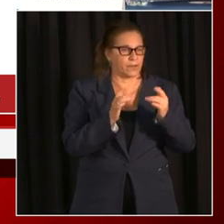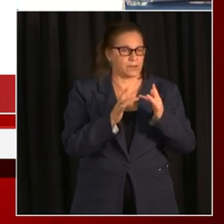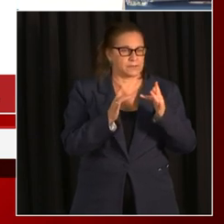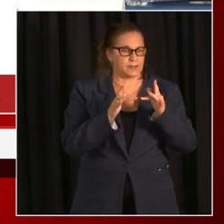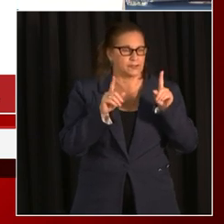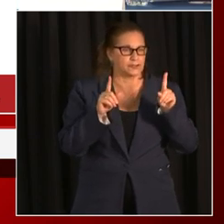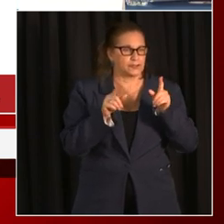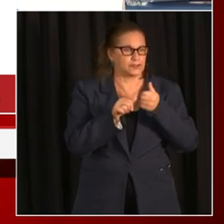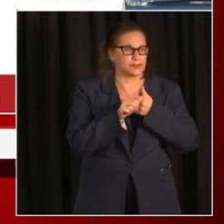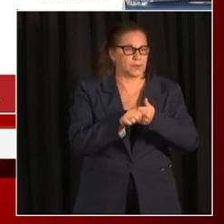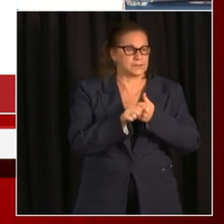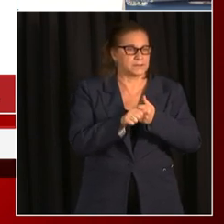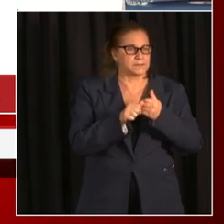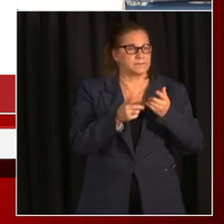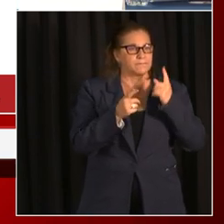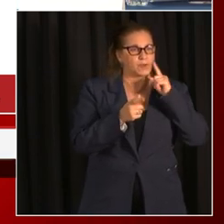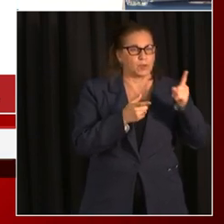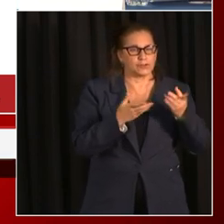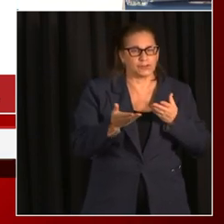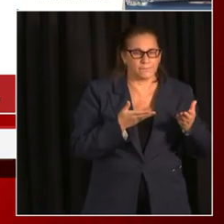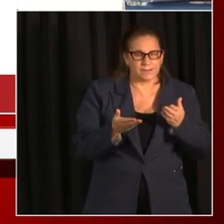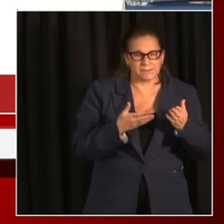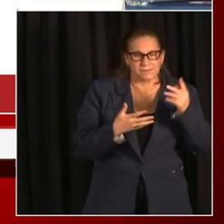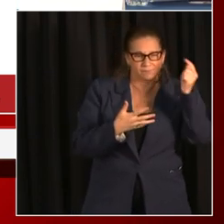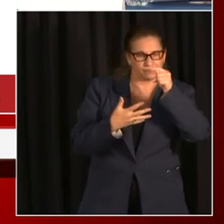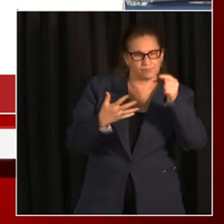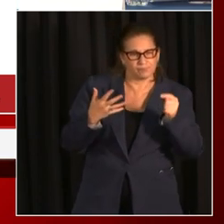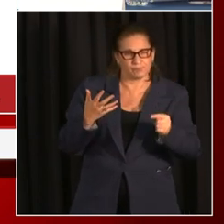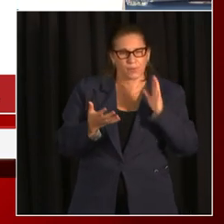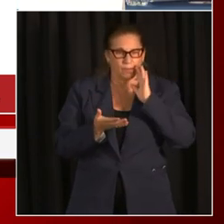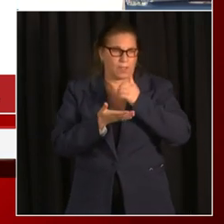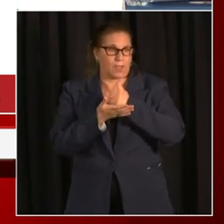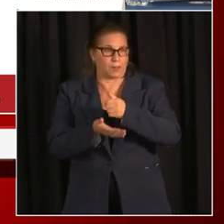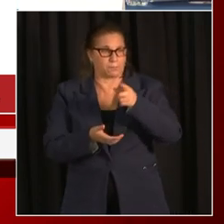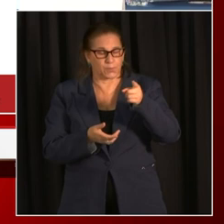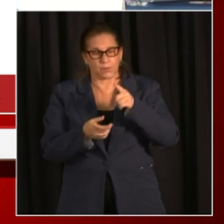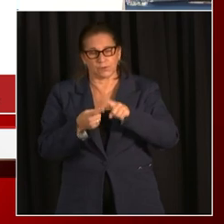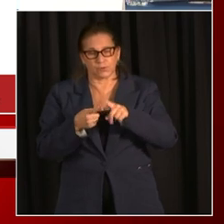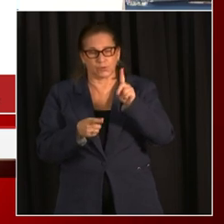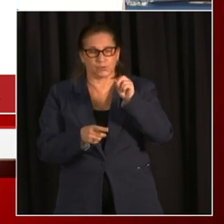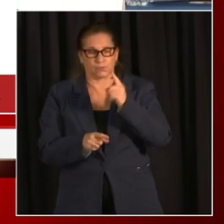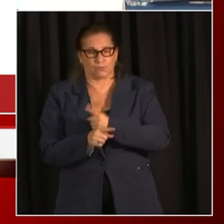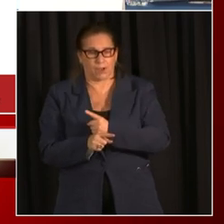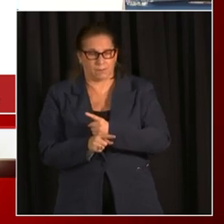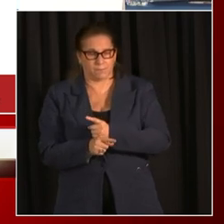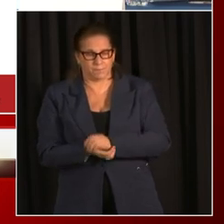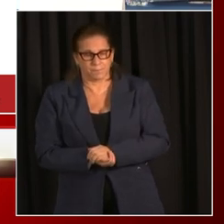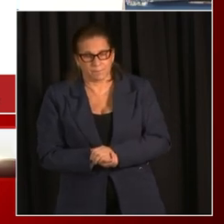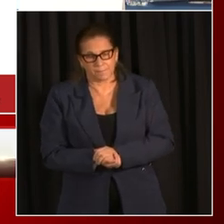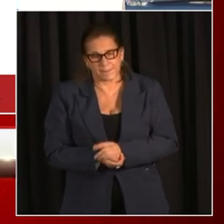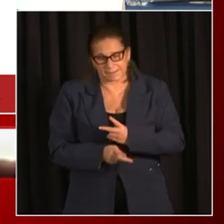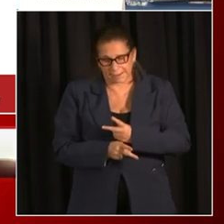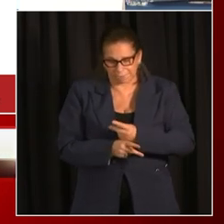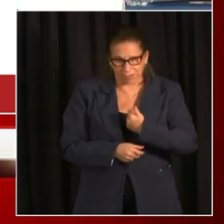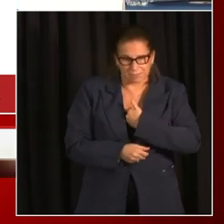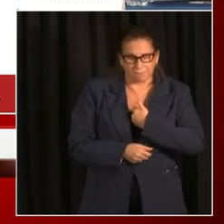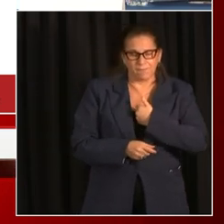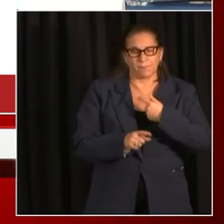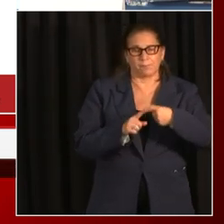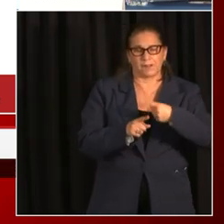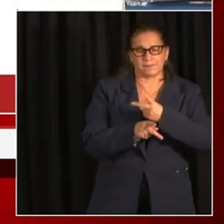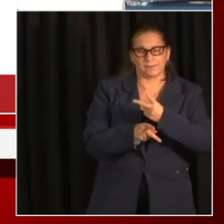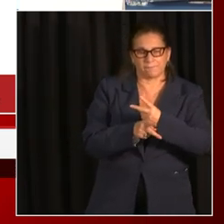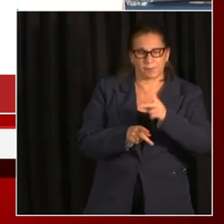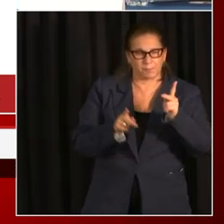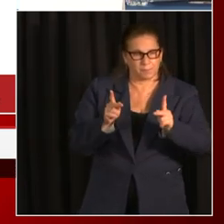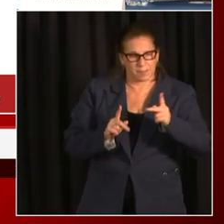the services that you need. You can infect people before your symptoms start. And so, as you all have seen, the infectious period